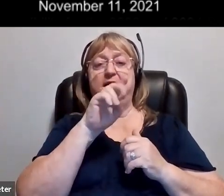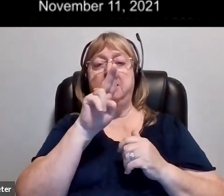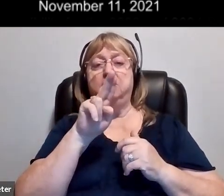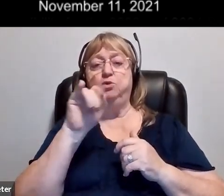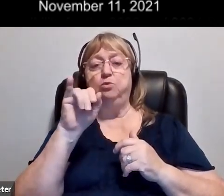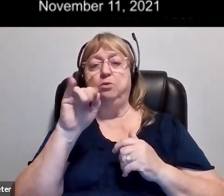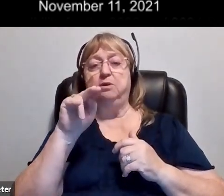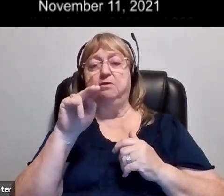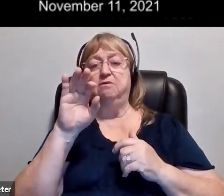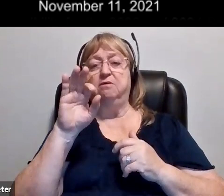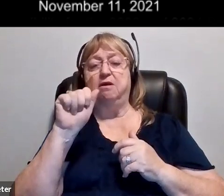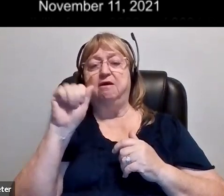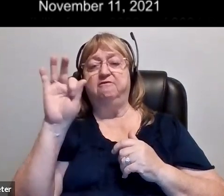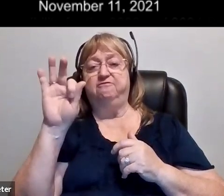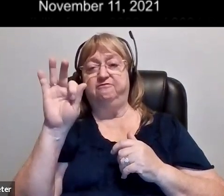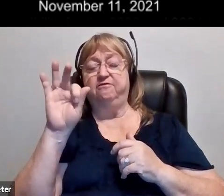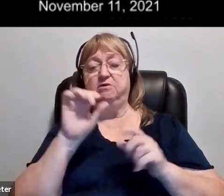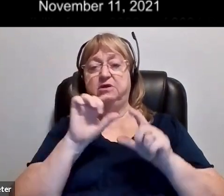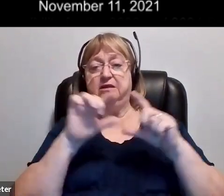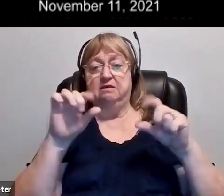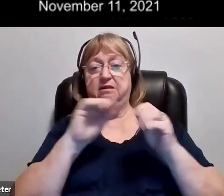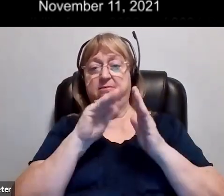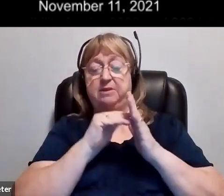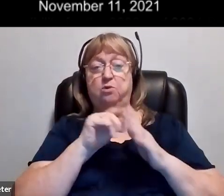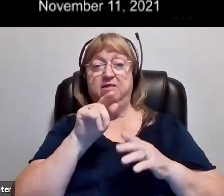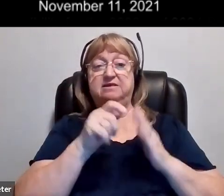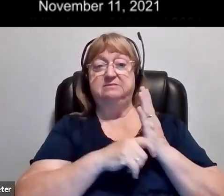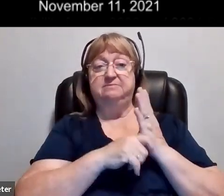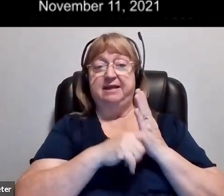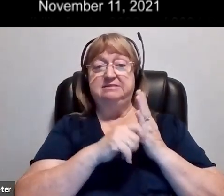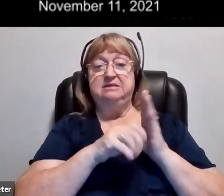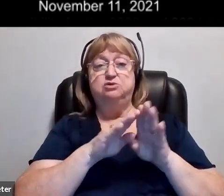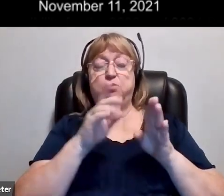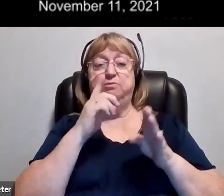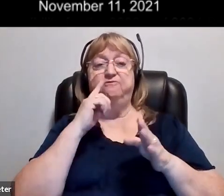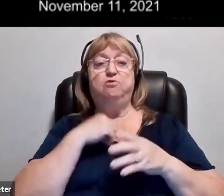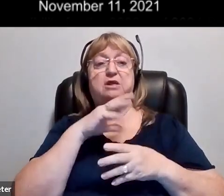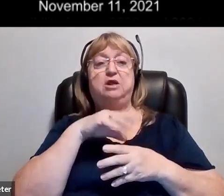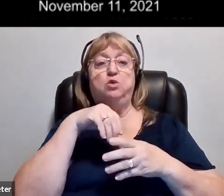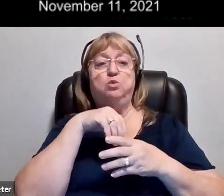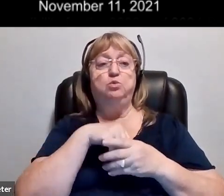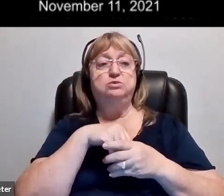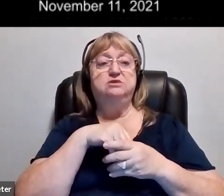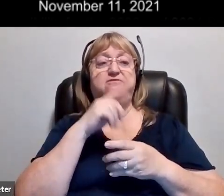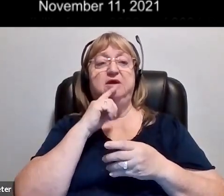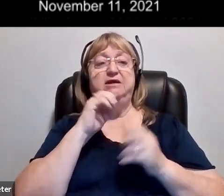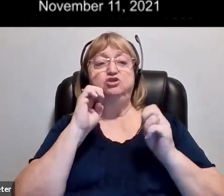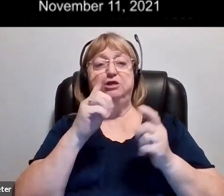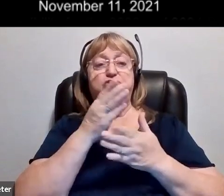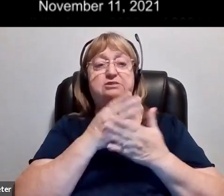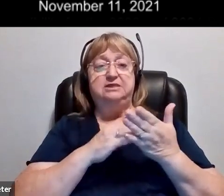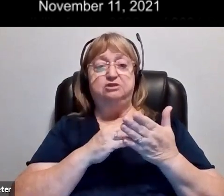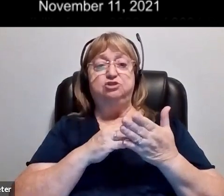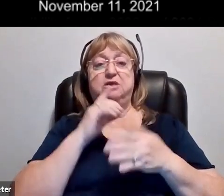it. And this magazine has opened the inclusive education section, in which the works